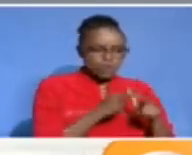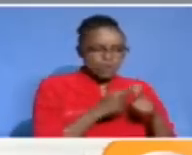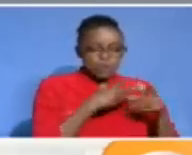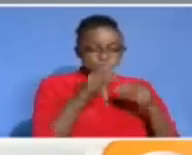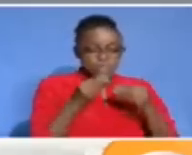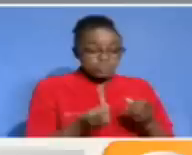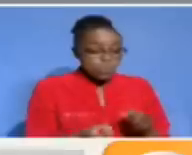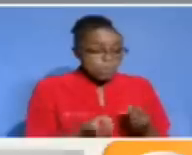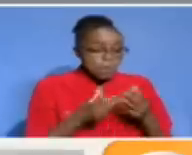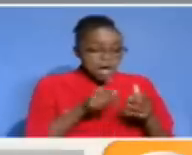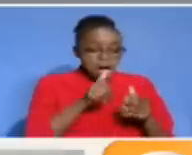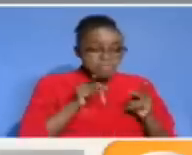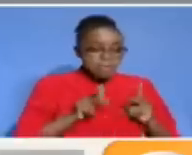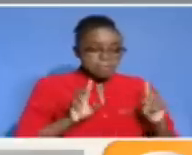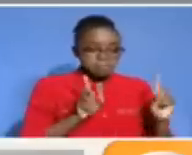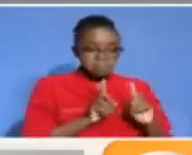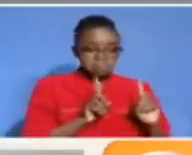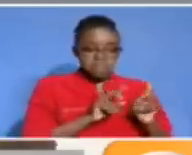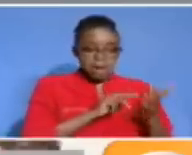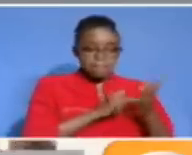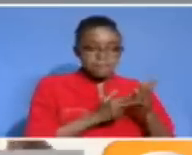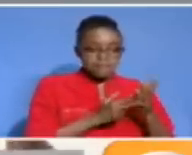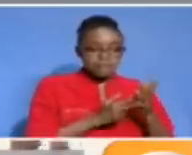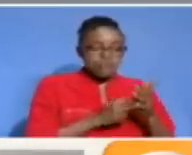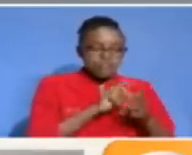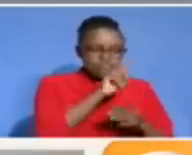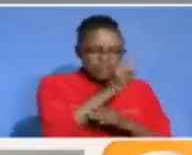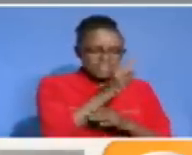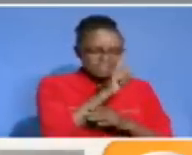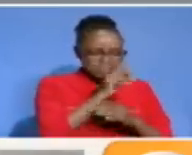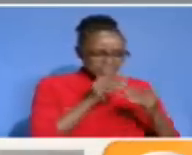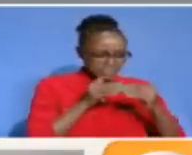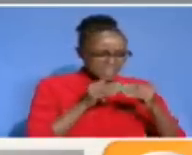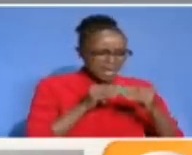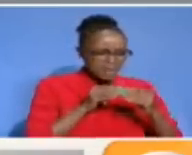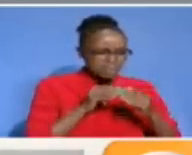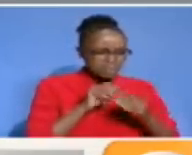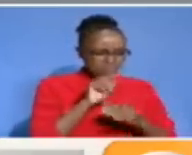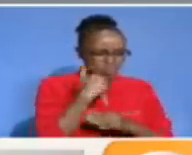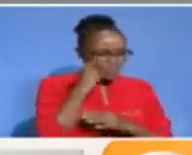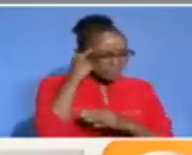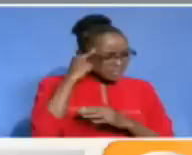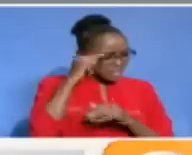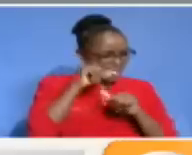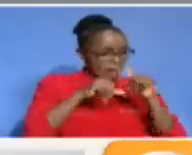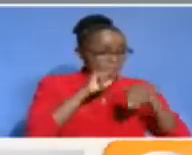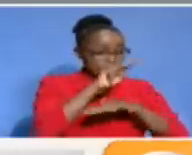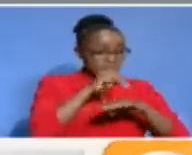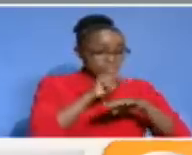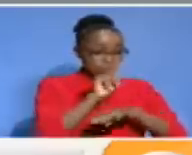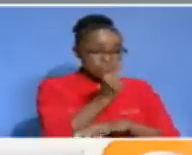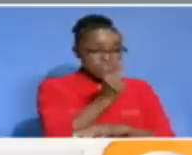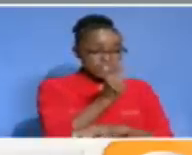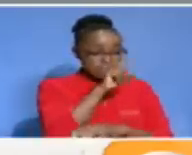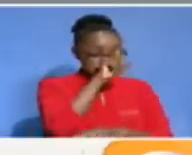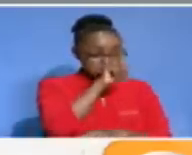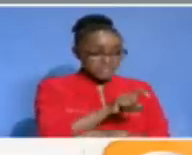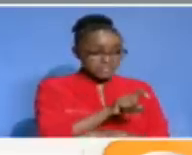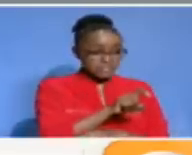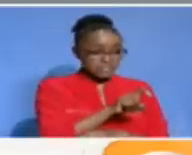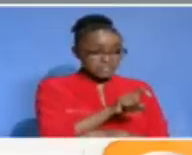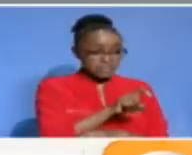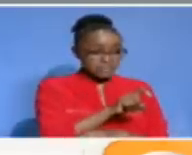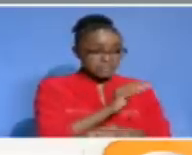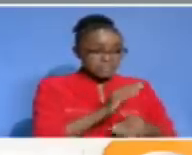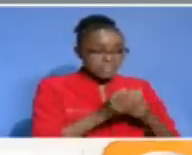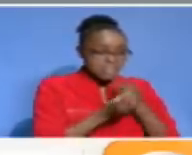anybody. And we must then put the nation first before all of us. And we must be able to give